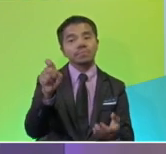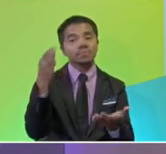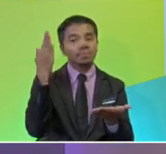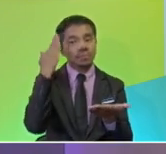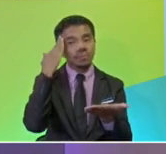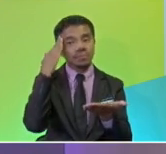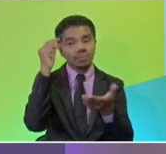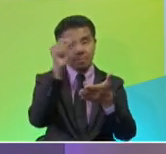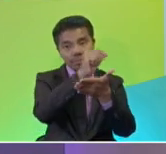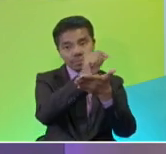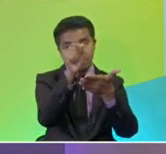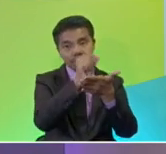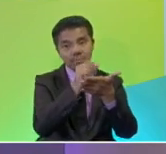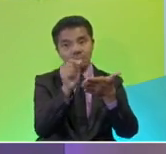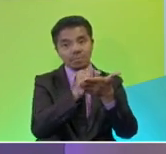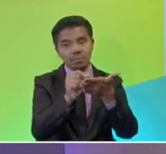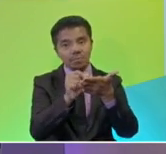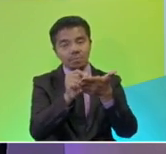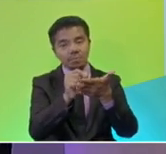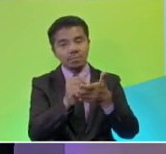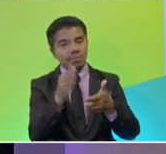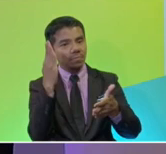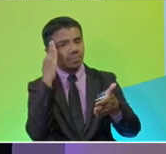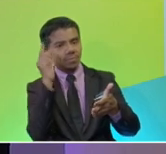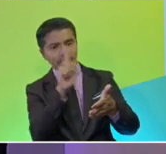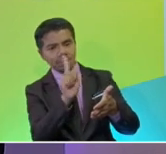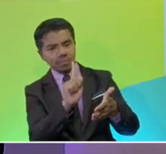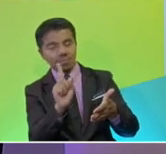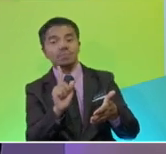more. We've talked about the strategy. Remember about setting up